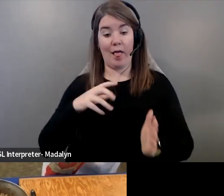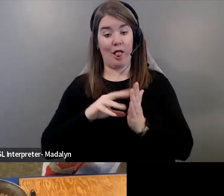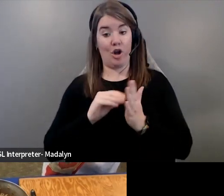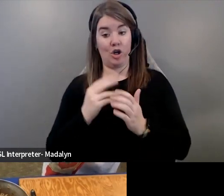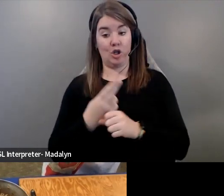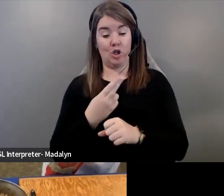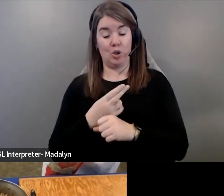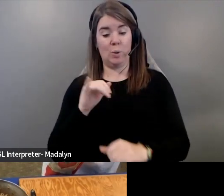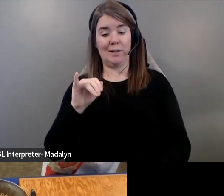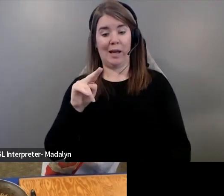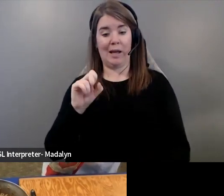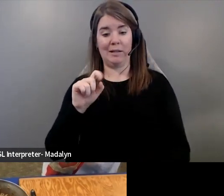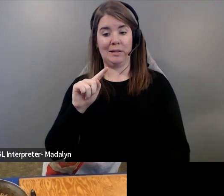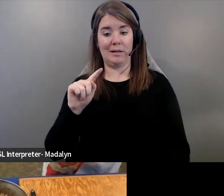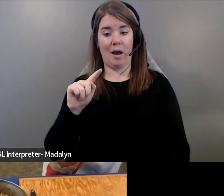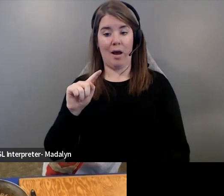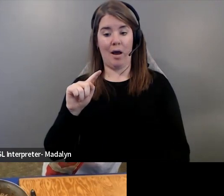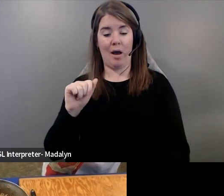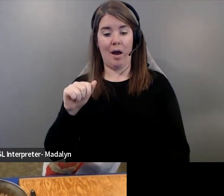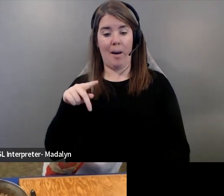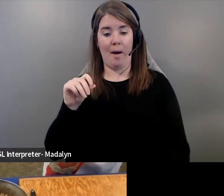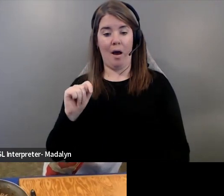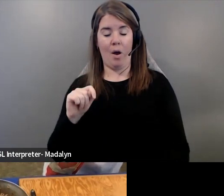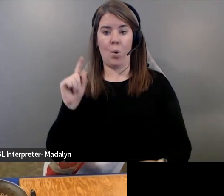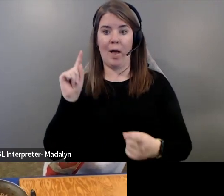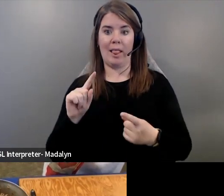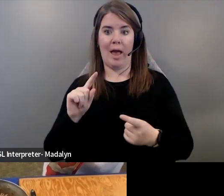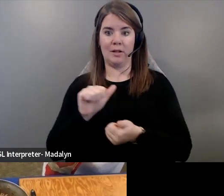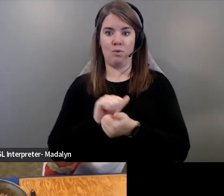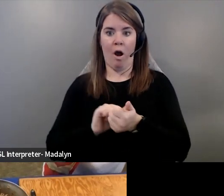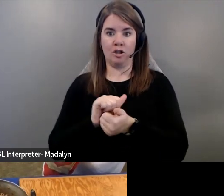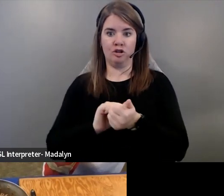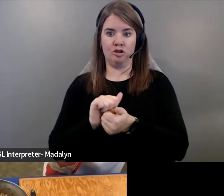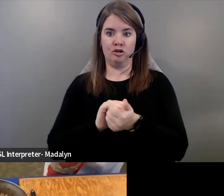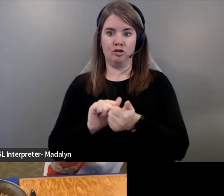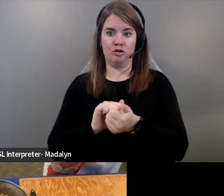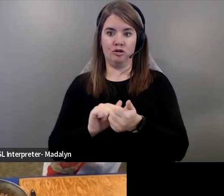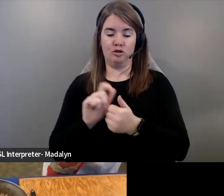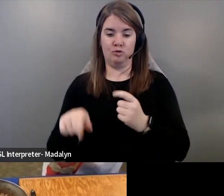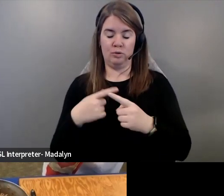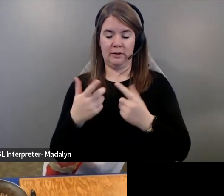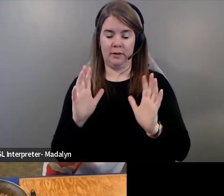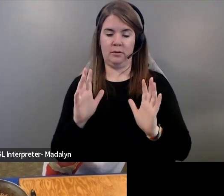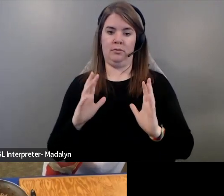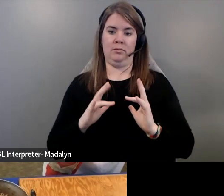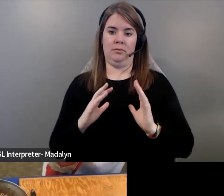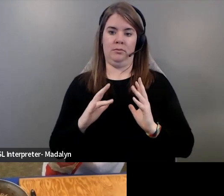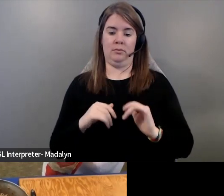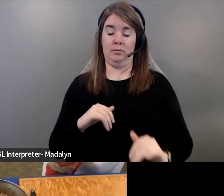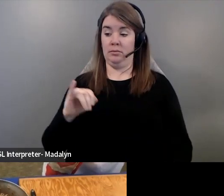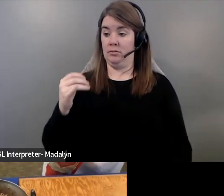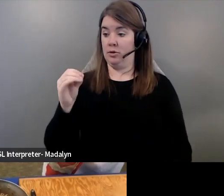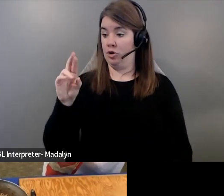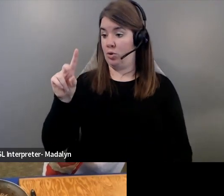the pandemic. So much less dishes to wash when I use it. Jordan